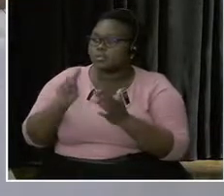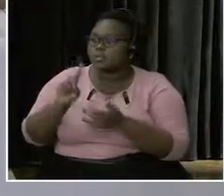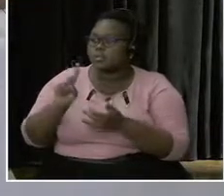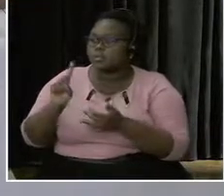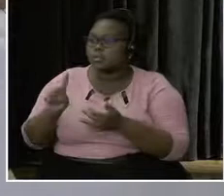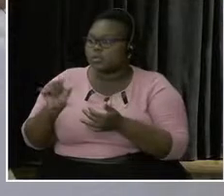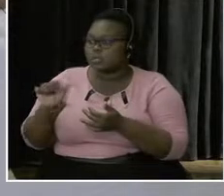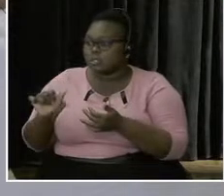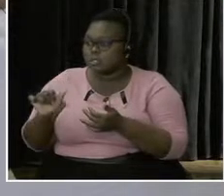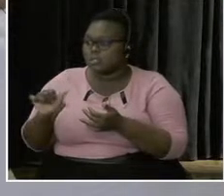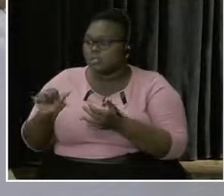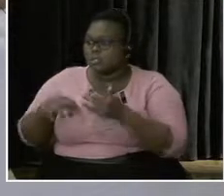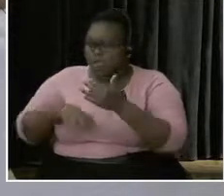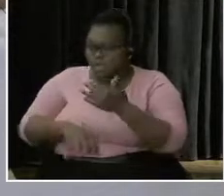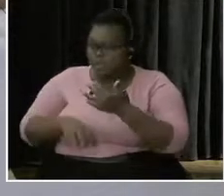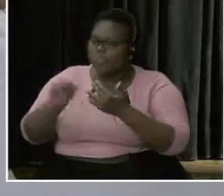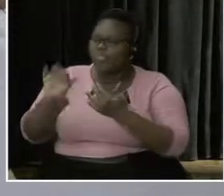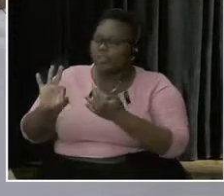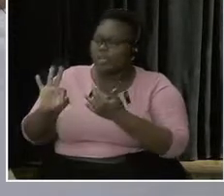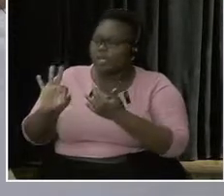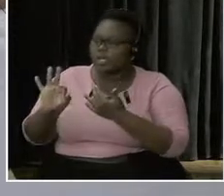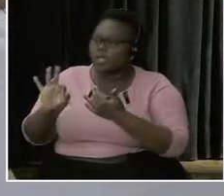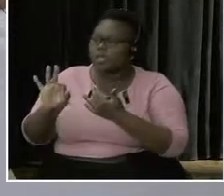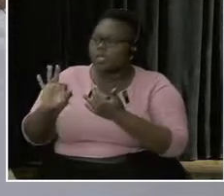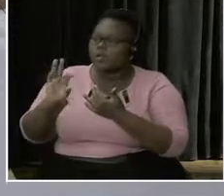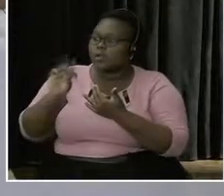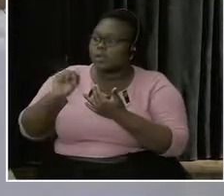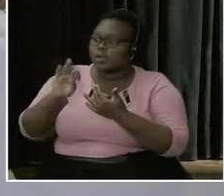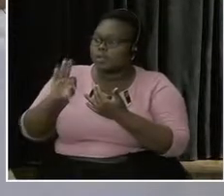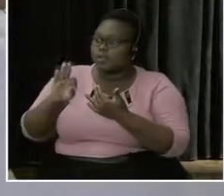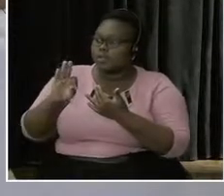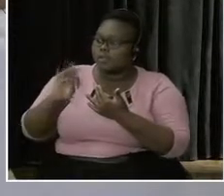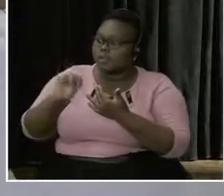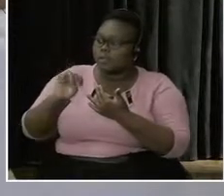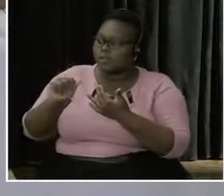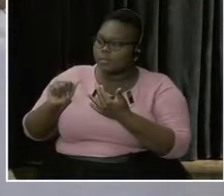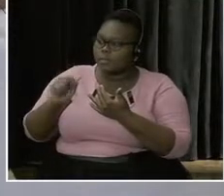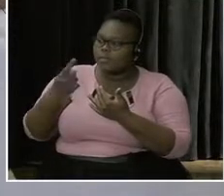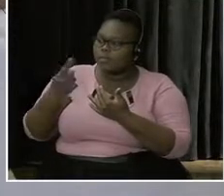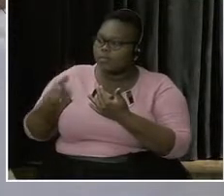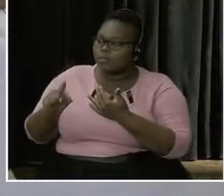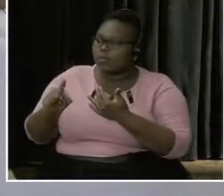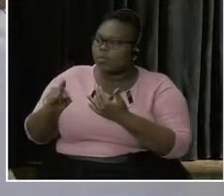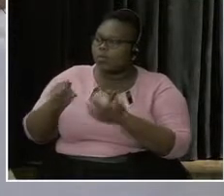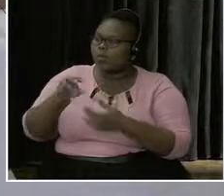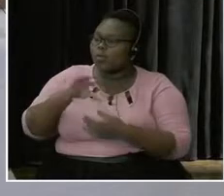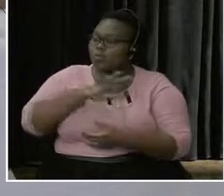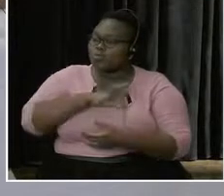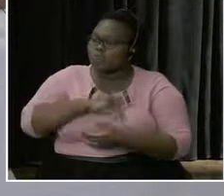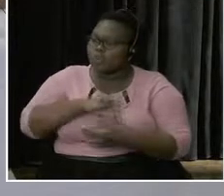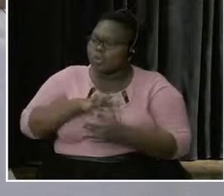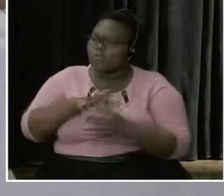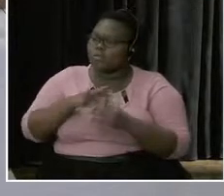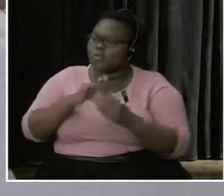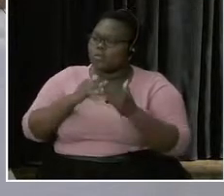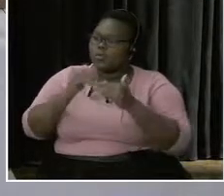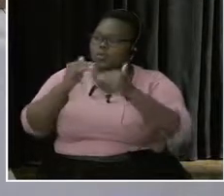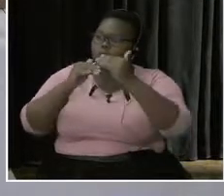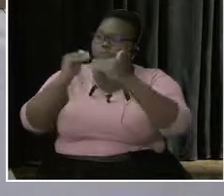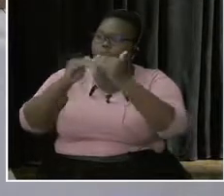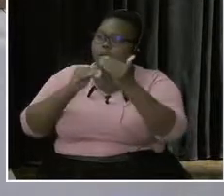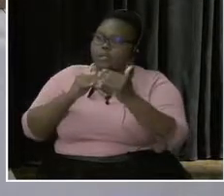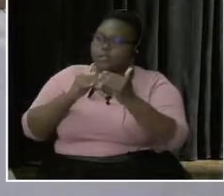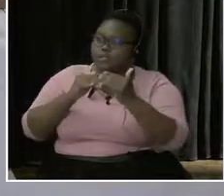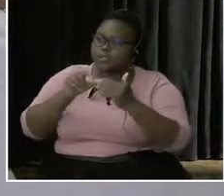116, subsection 3 of the MFMA for the lease of properties in a platform lawn